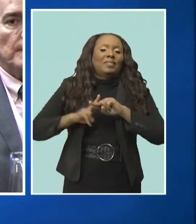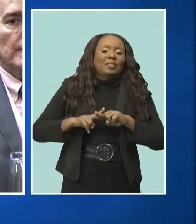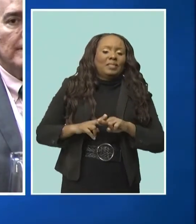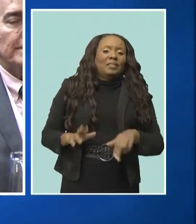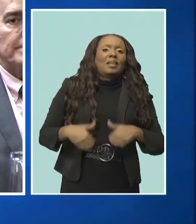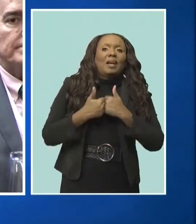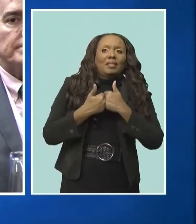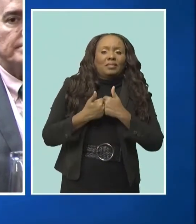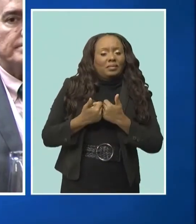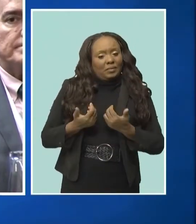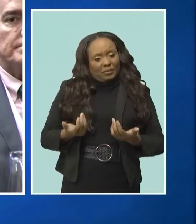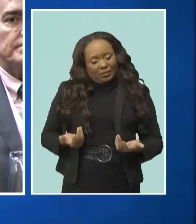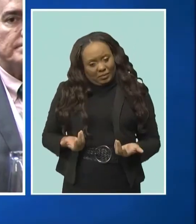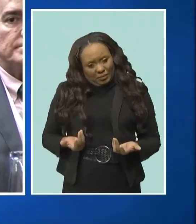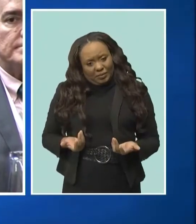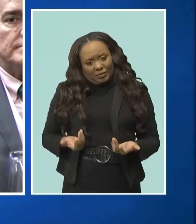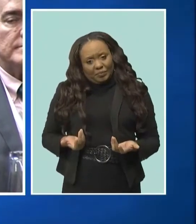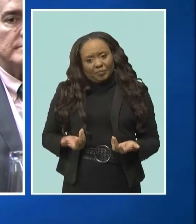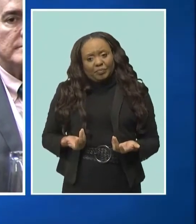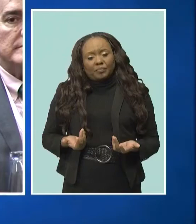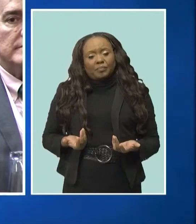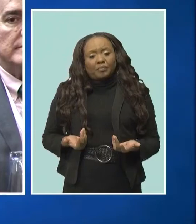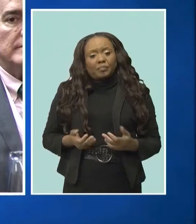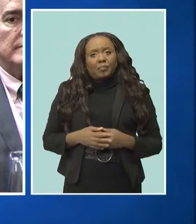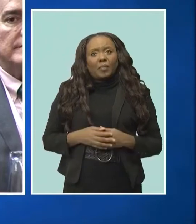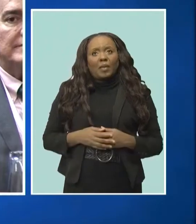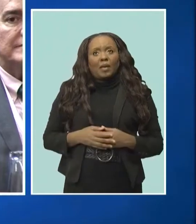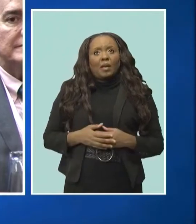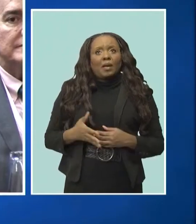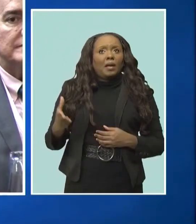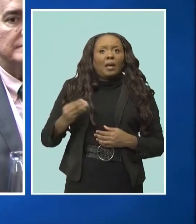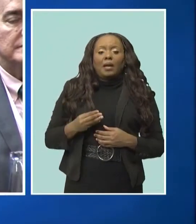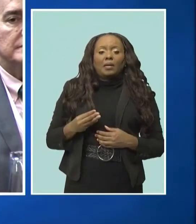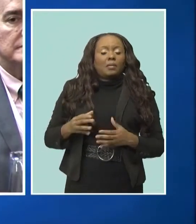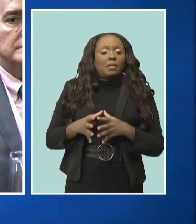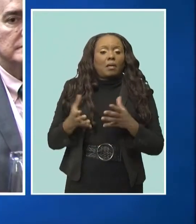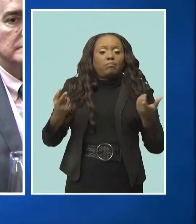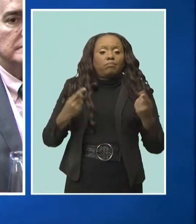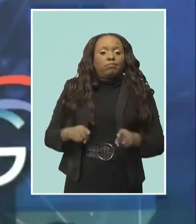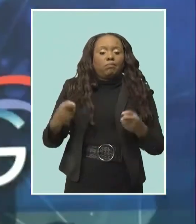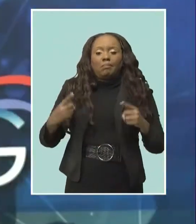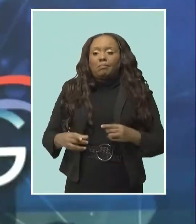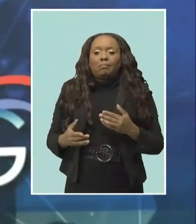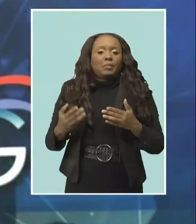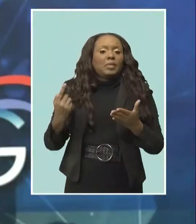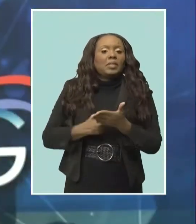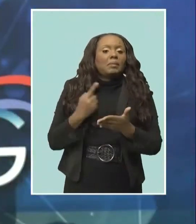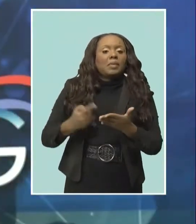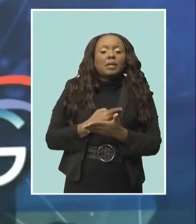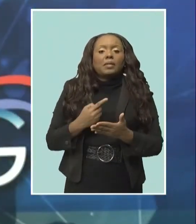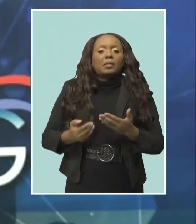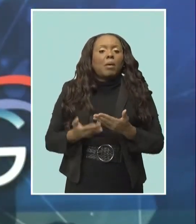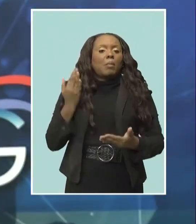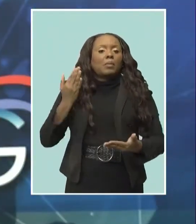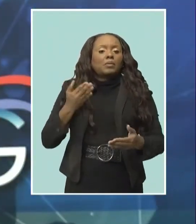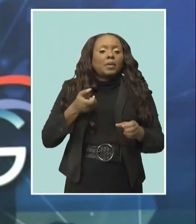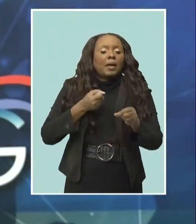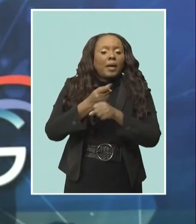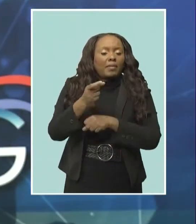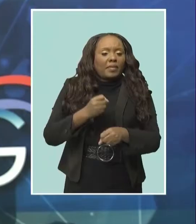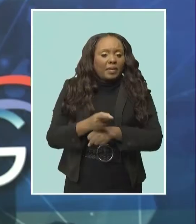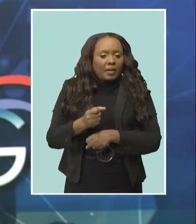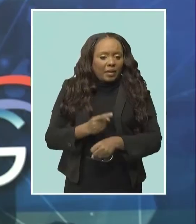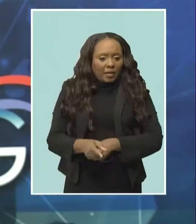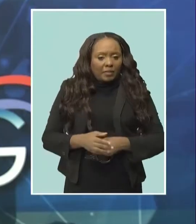the misfortunes of the occurrences, usually almost every year in some cases. And in related news, the history